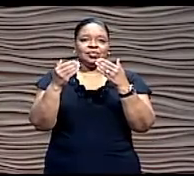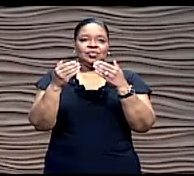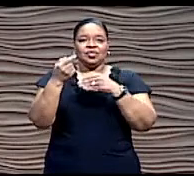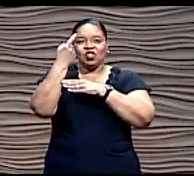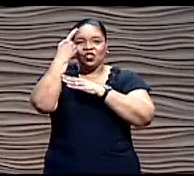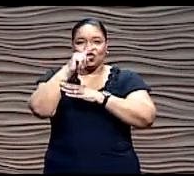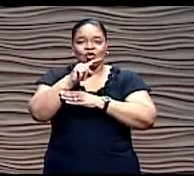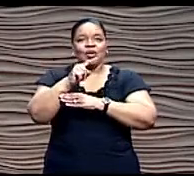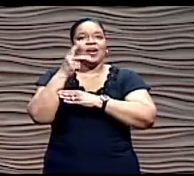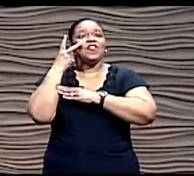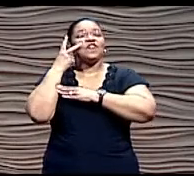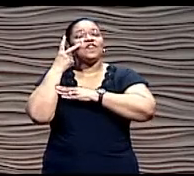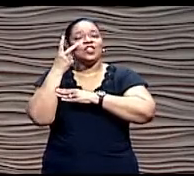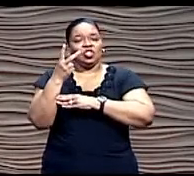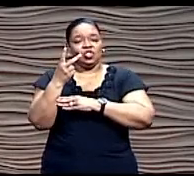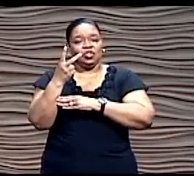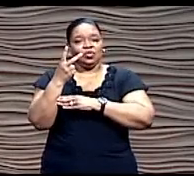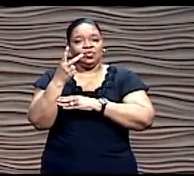for a vision